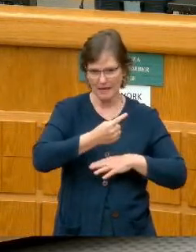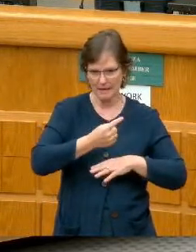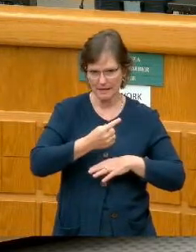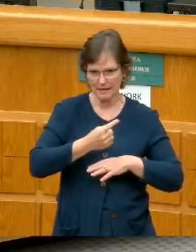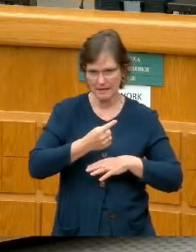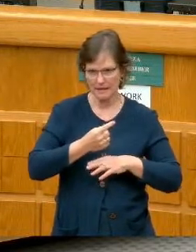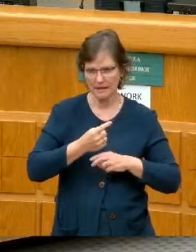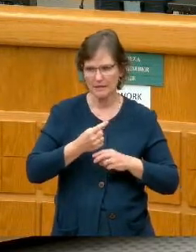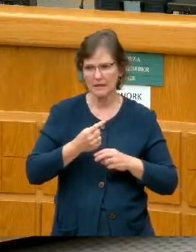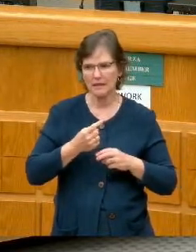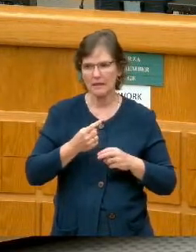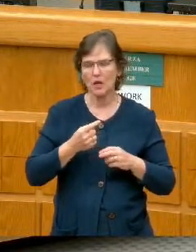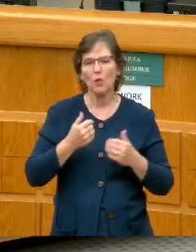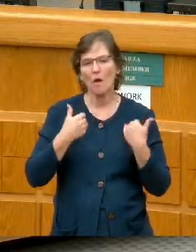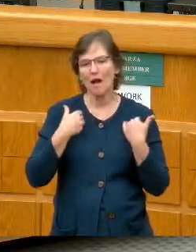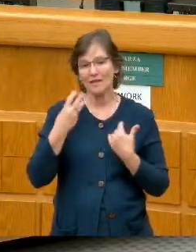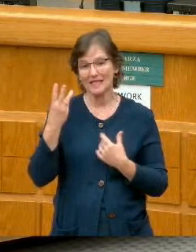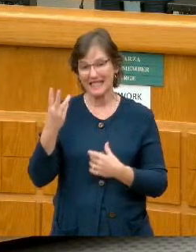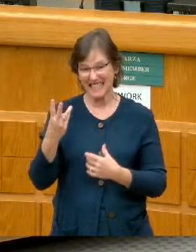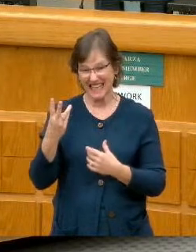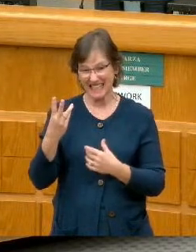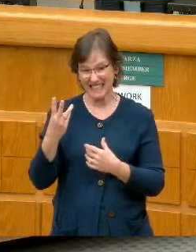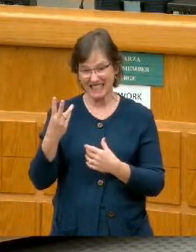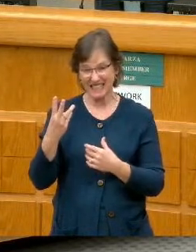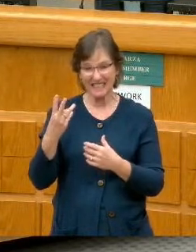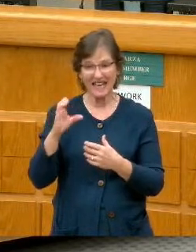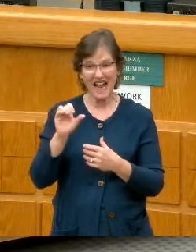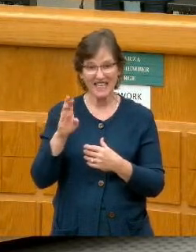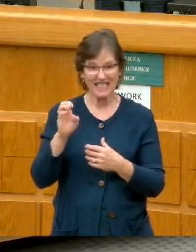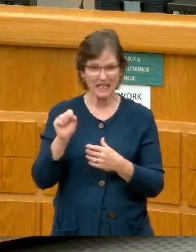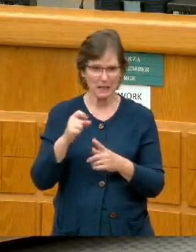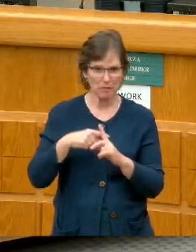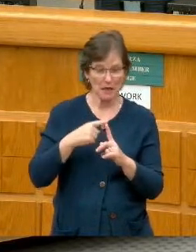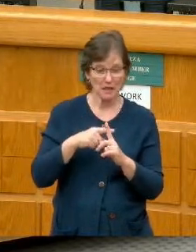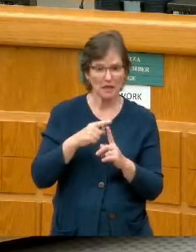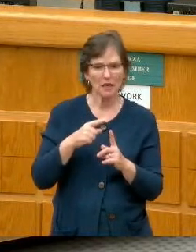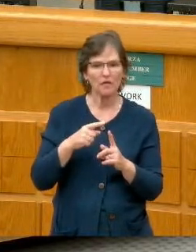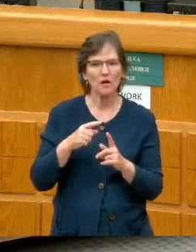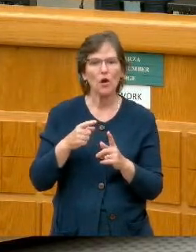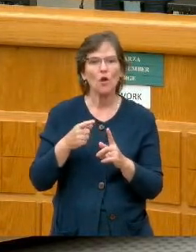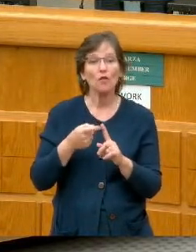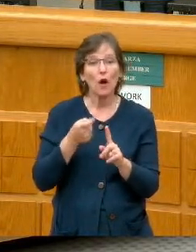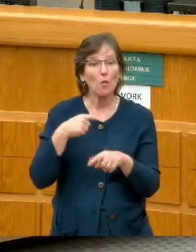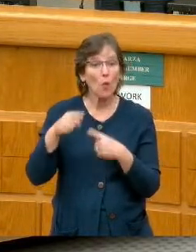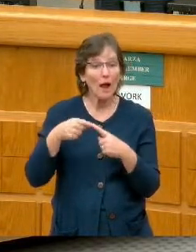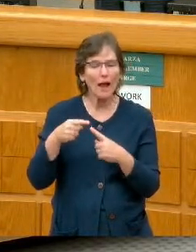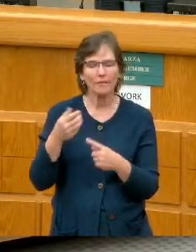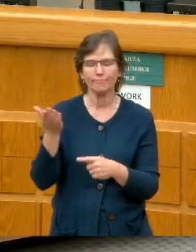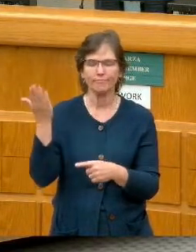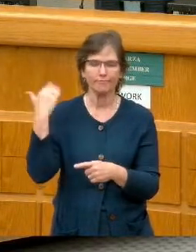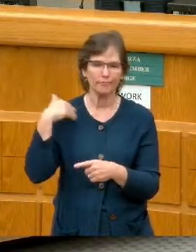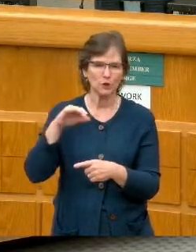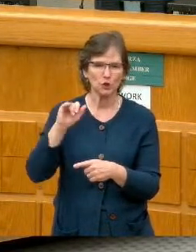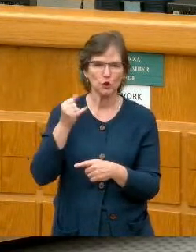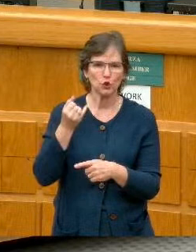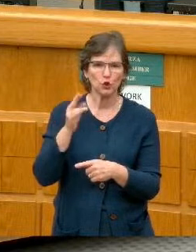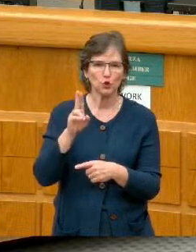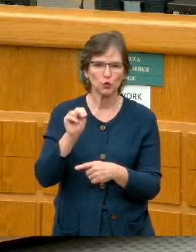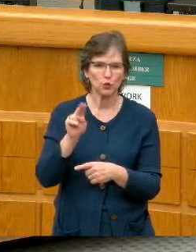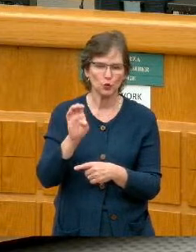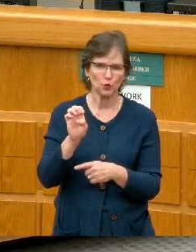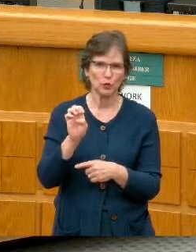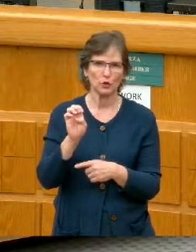cases that date back to June. So that's kind of even before the outbreak really took off, and they're not affecting anything in the recent